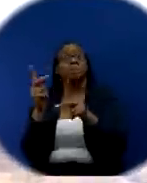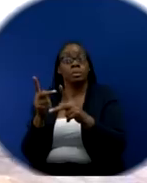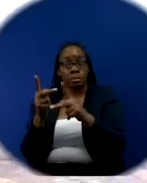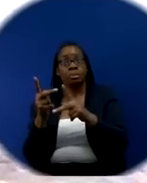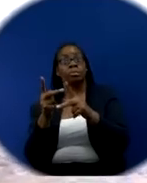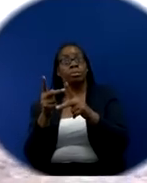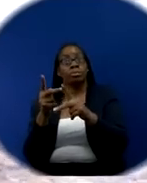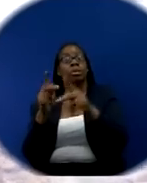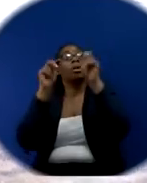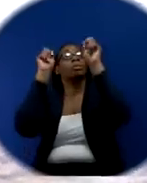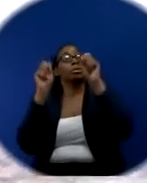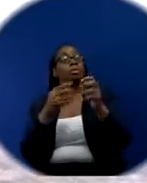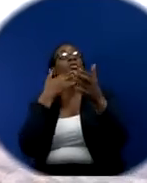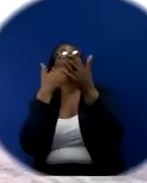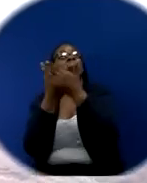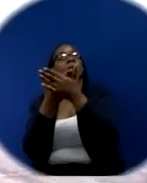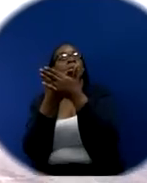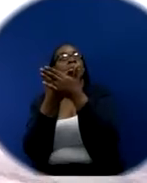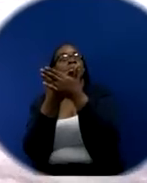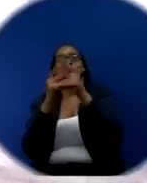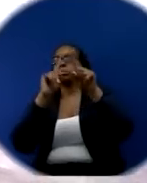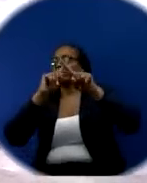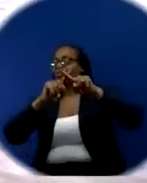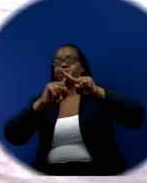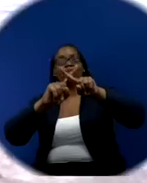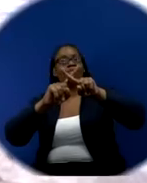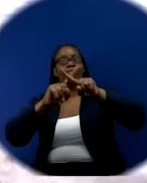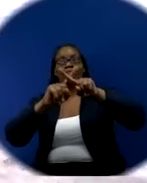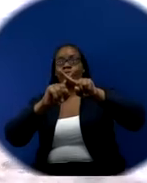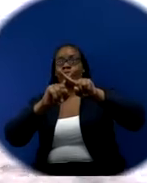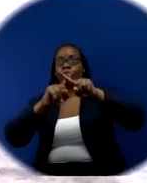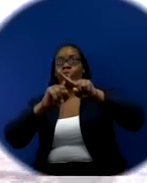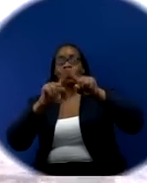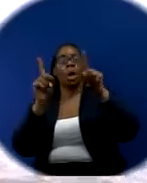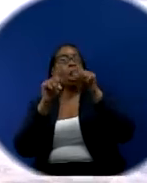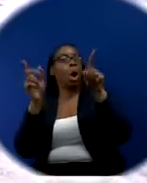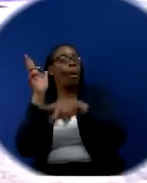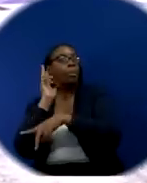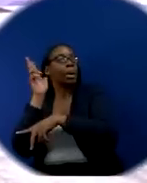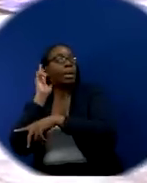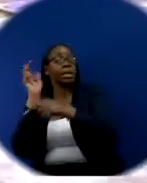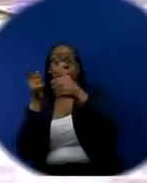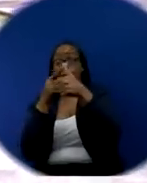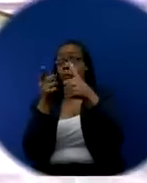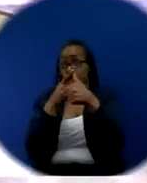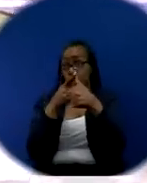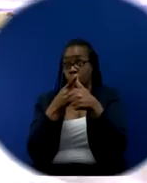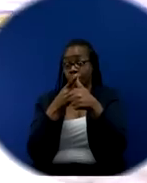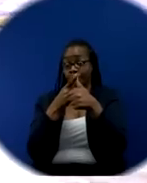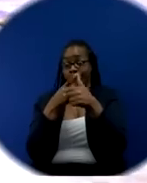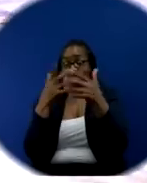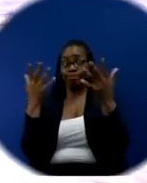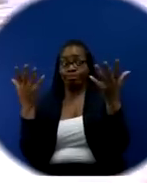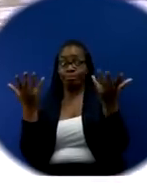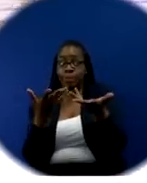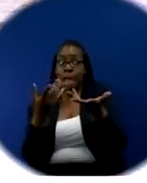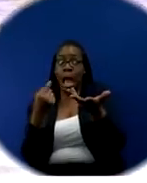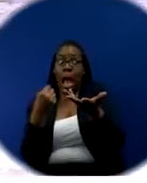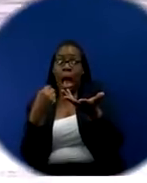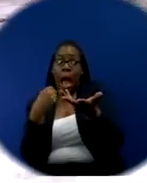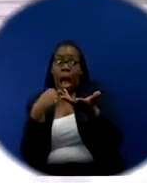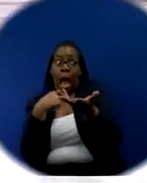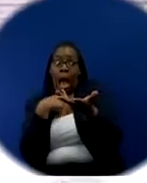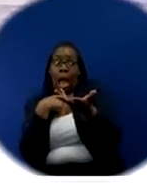of, and now they decline. But listen to the declinations. Here's the first one. He says, I just